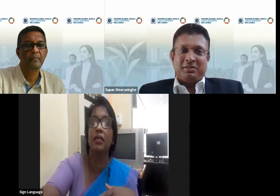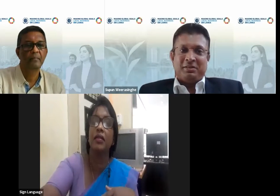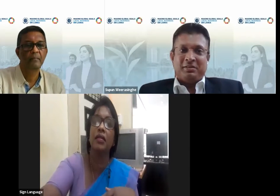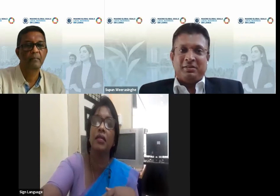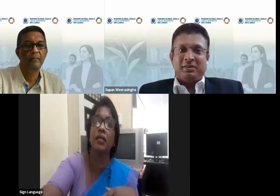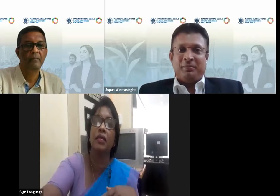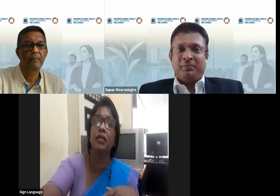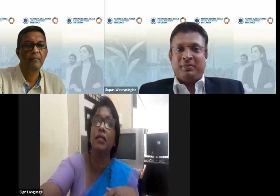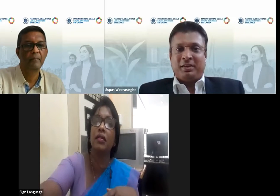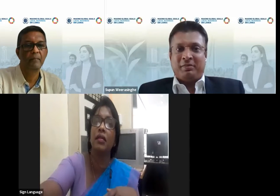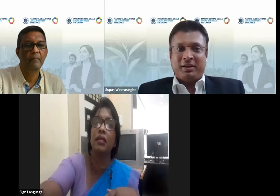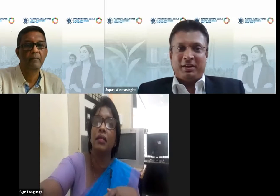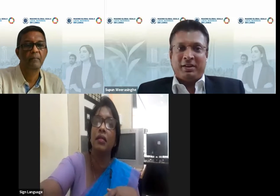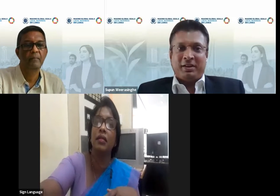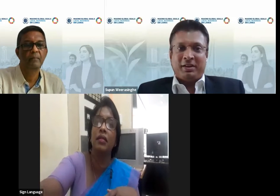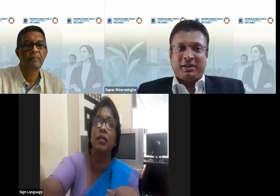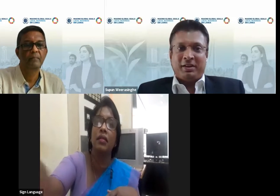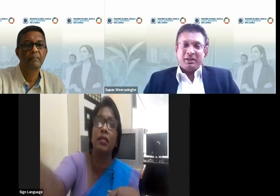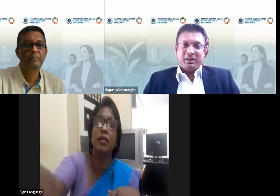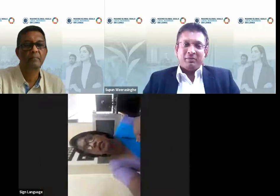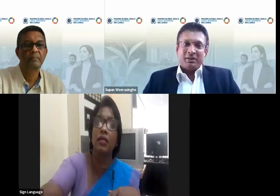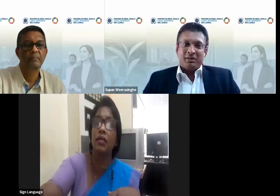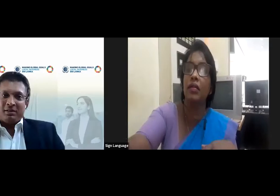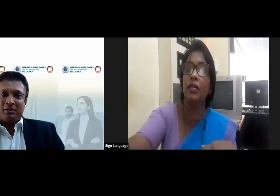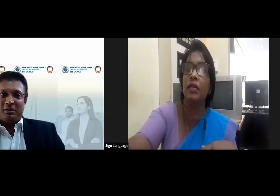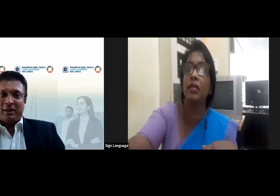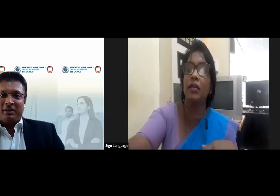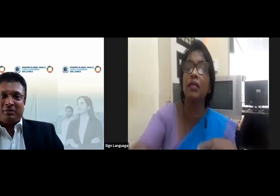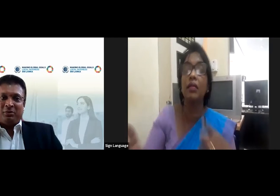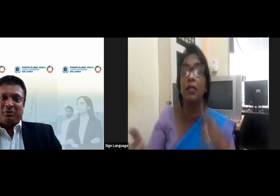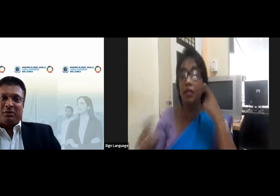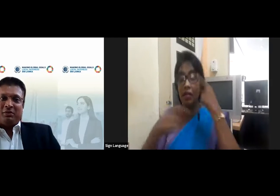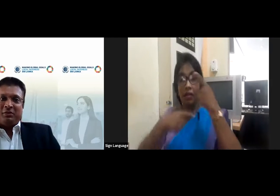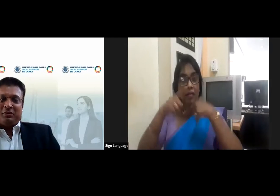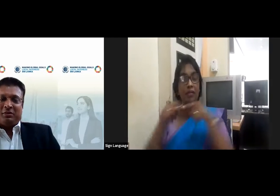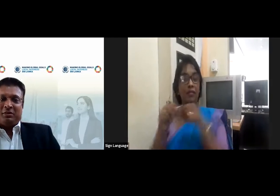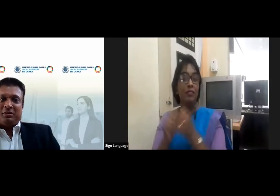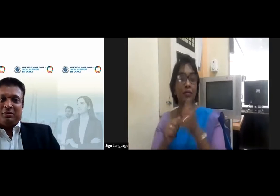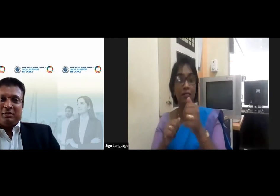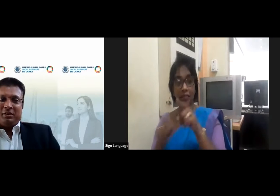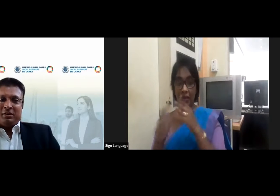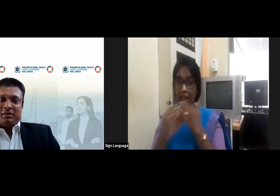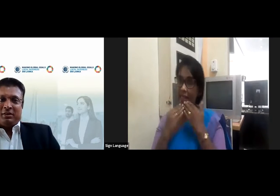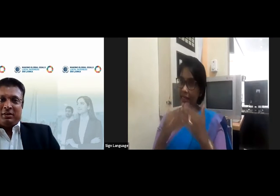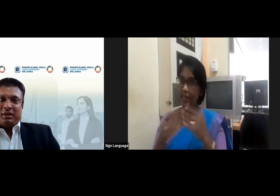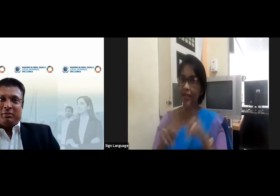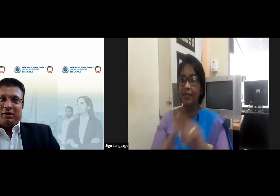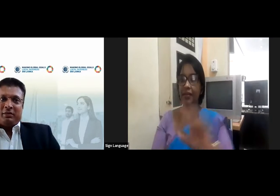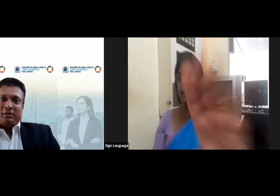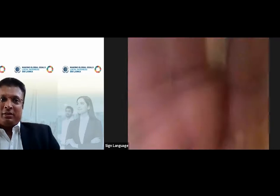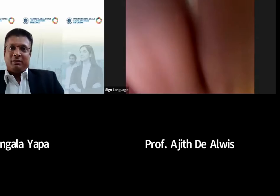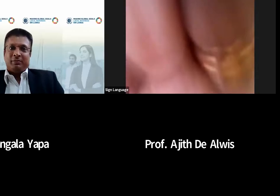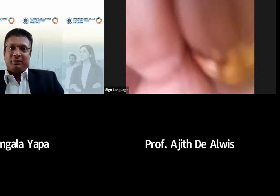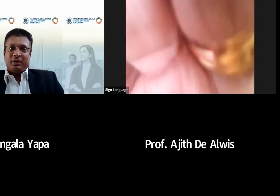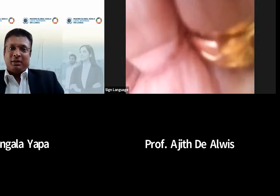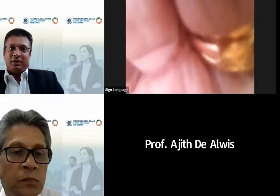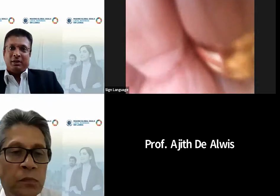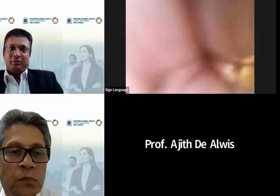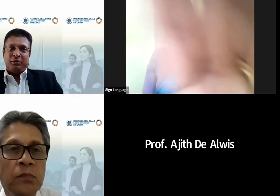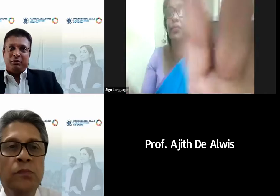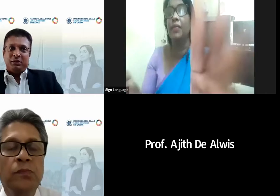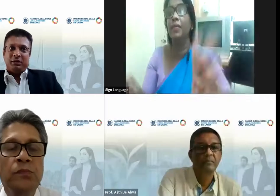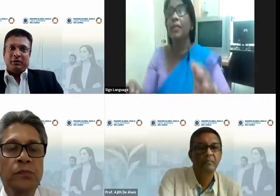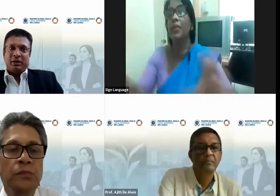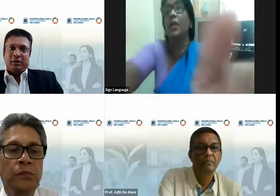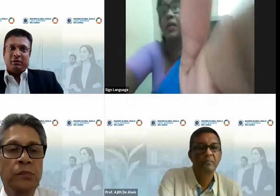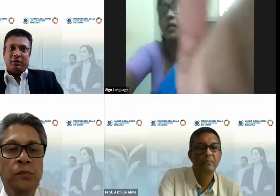that great thoughts. If I can, we invite all the panelists to switch on the cameras. And then there